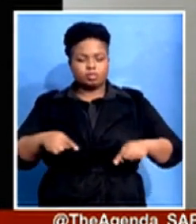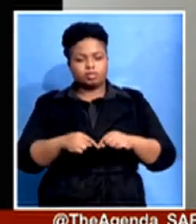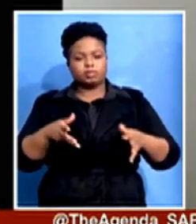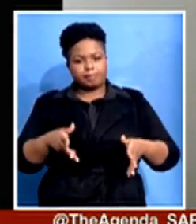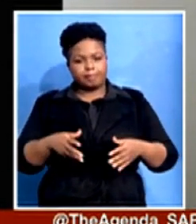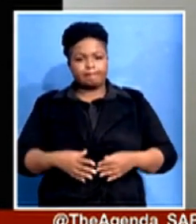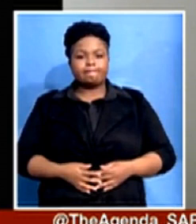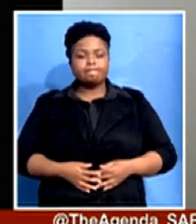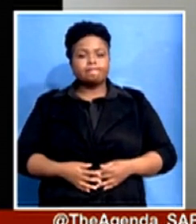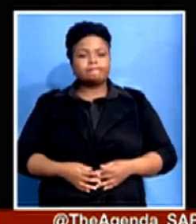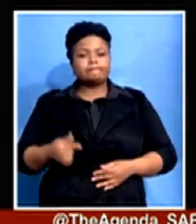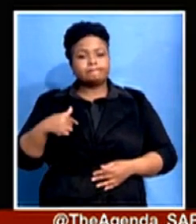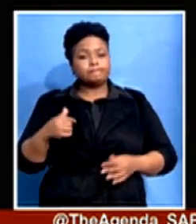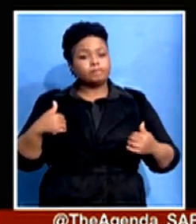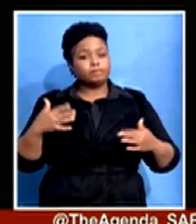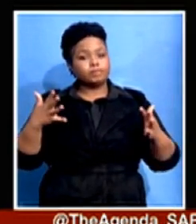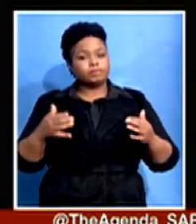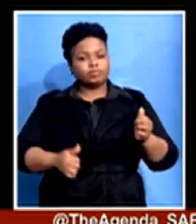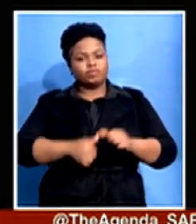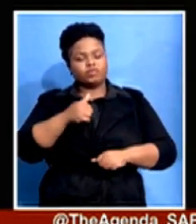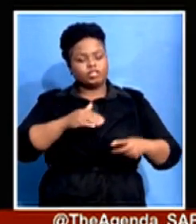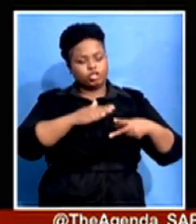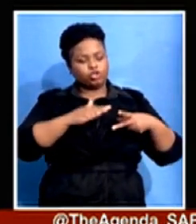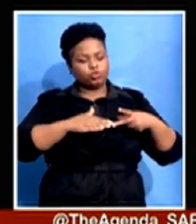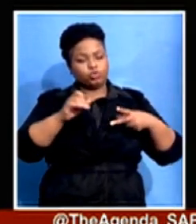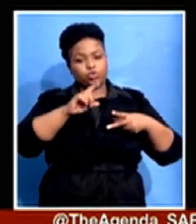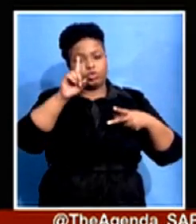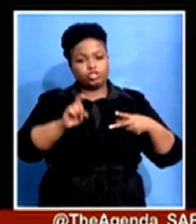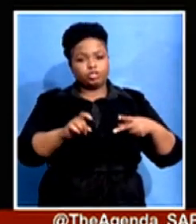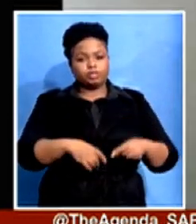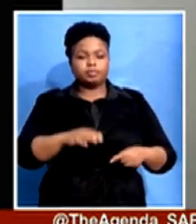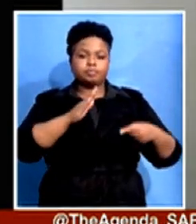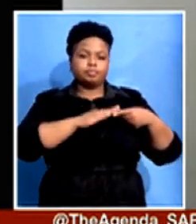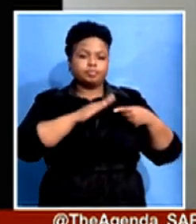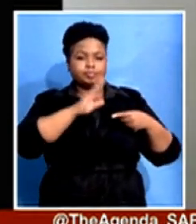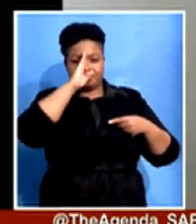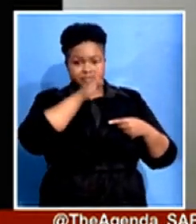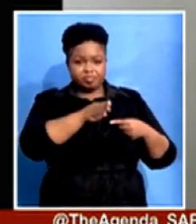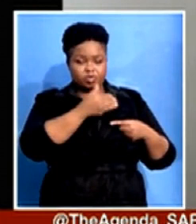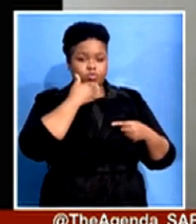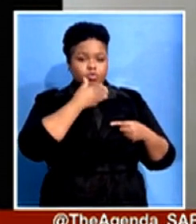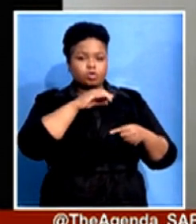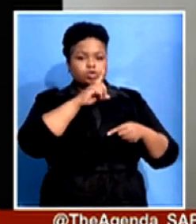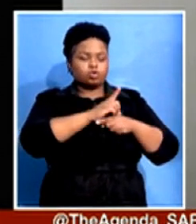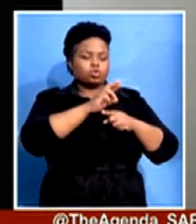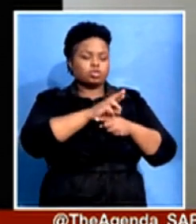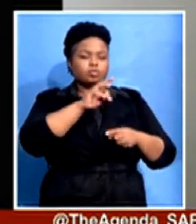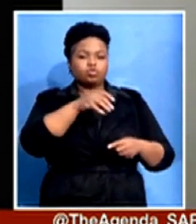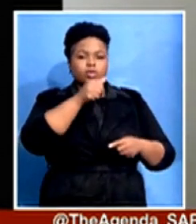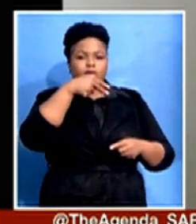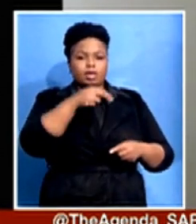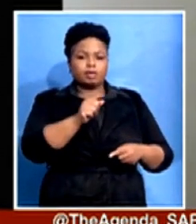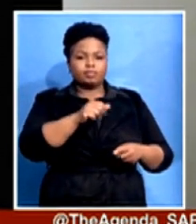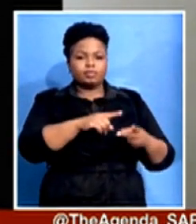the first two set of questions. One is directed to Dr. Mjwara, and the other one is directed to